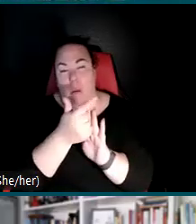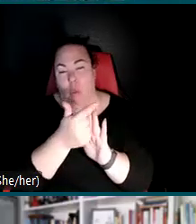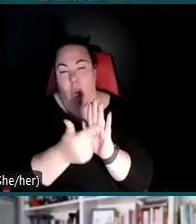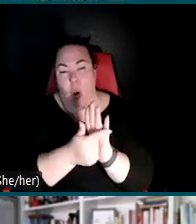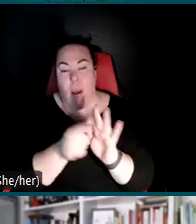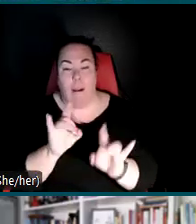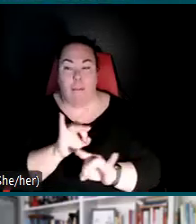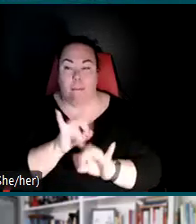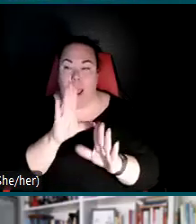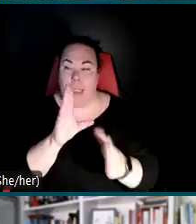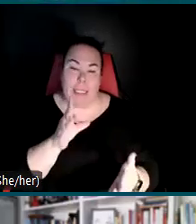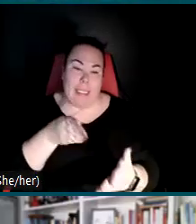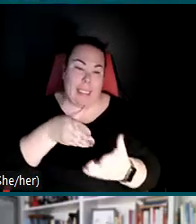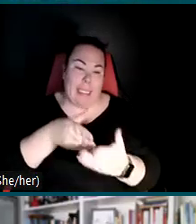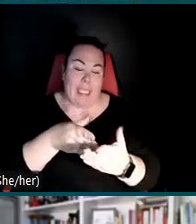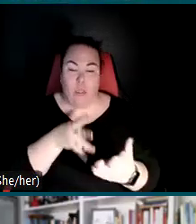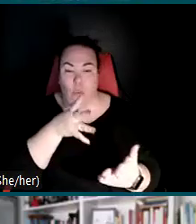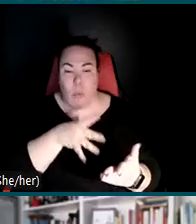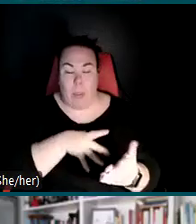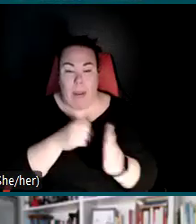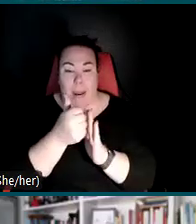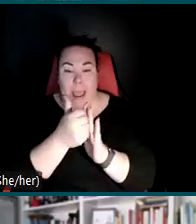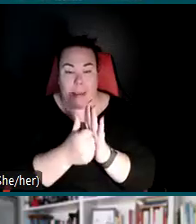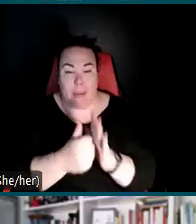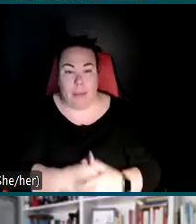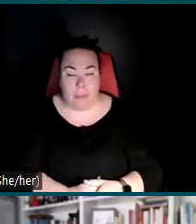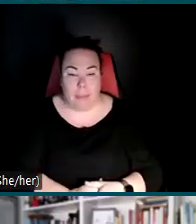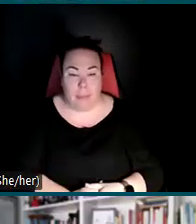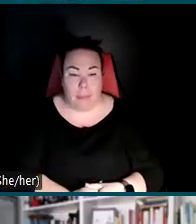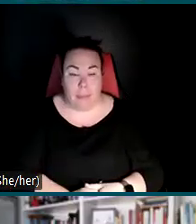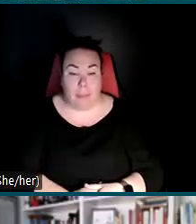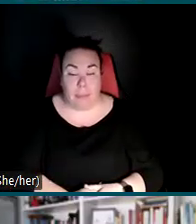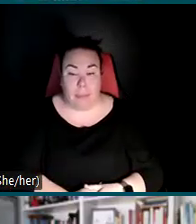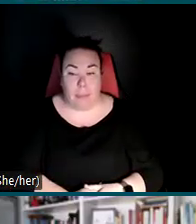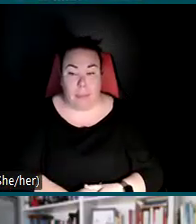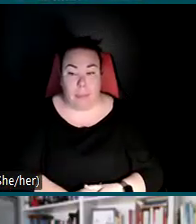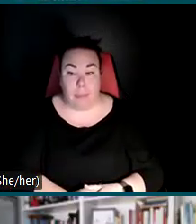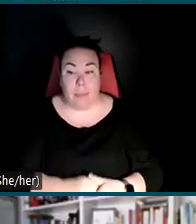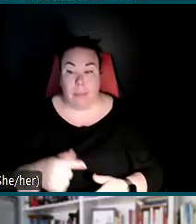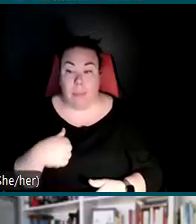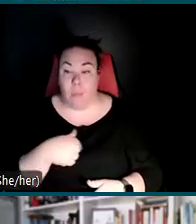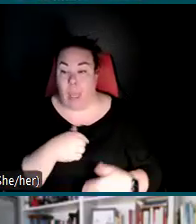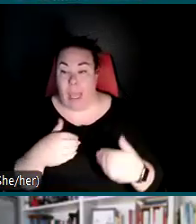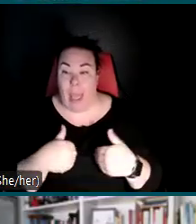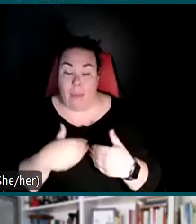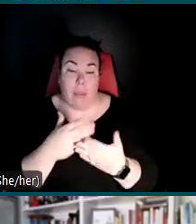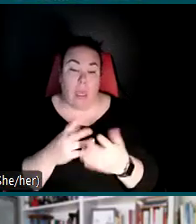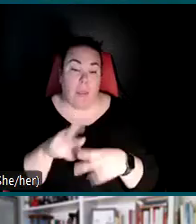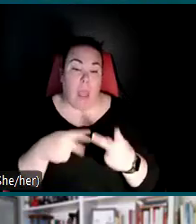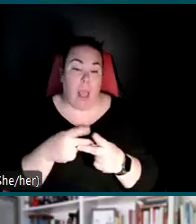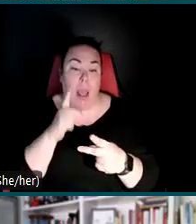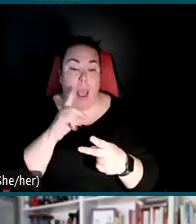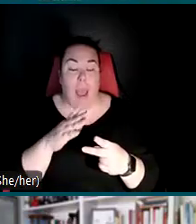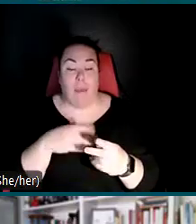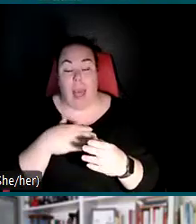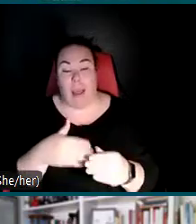advocate for those survivor protections, and also for flexible funding for providers. We've heard